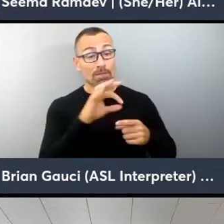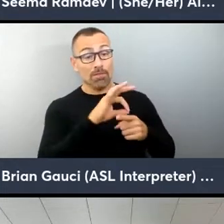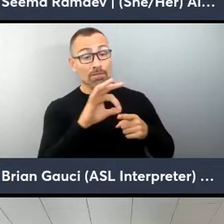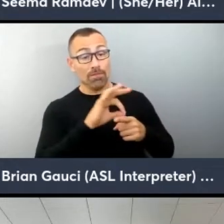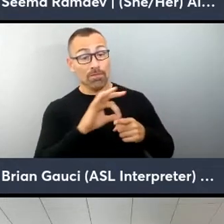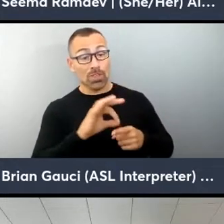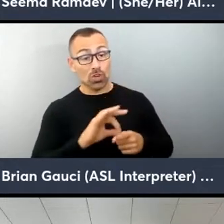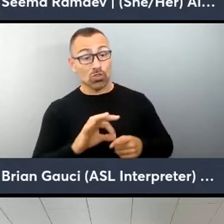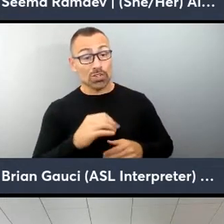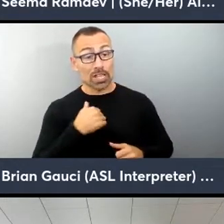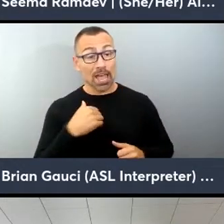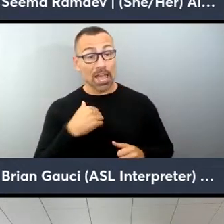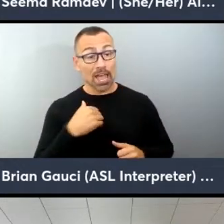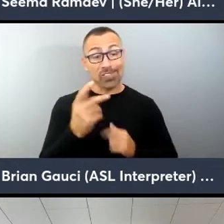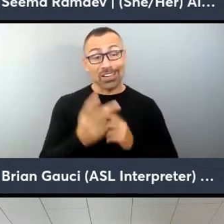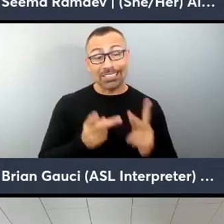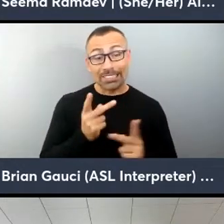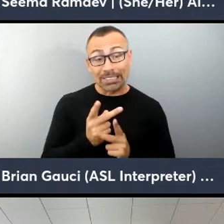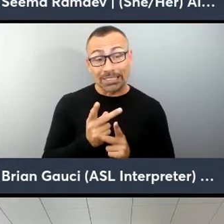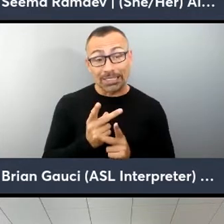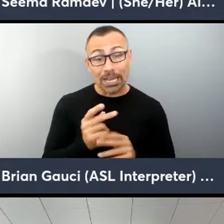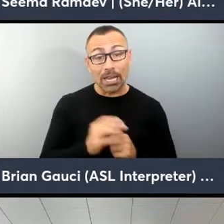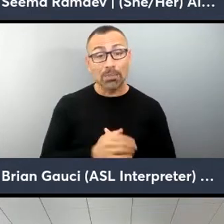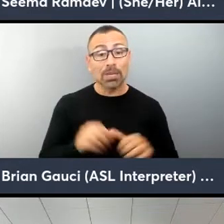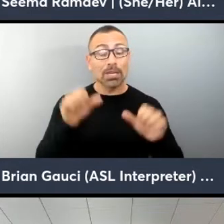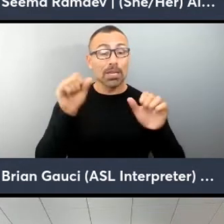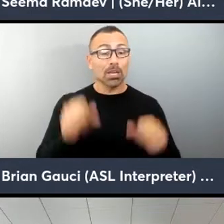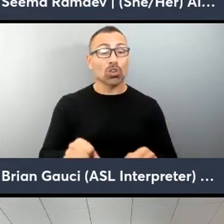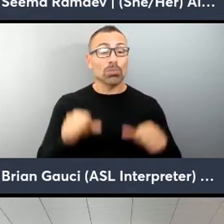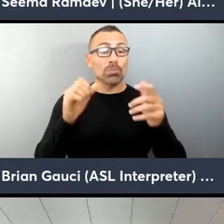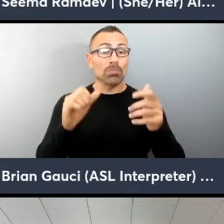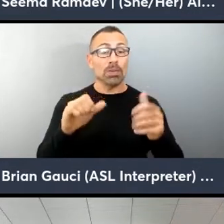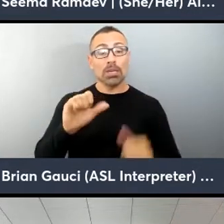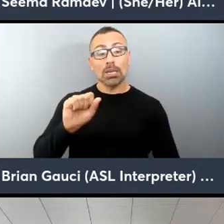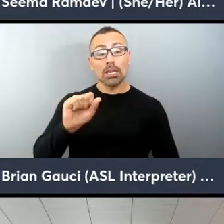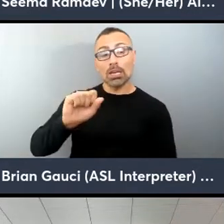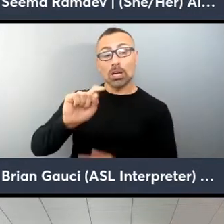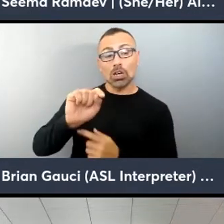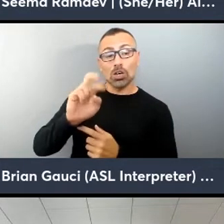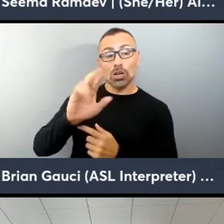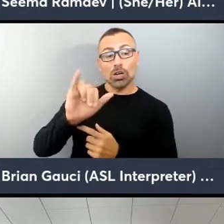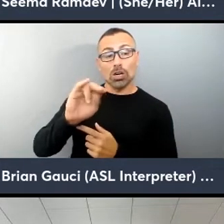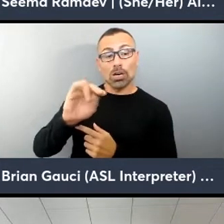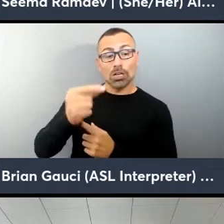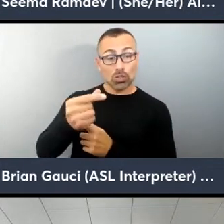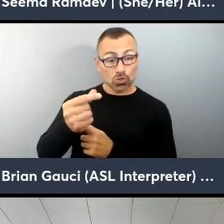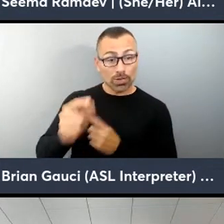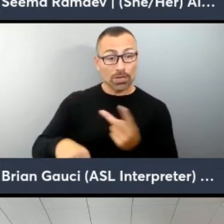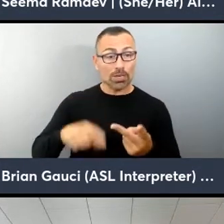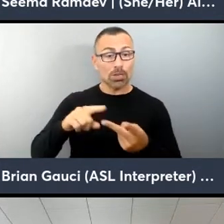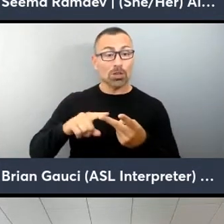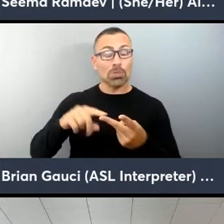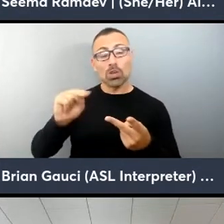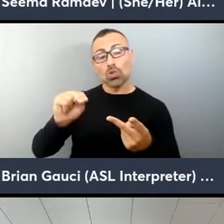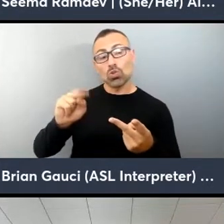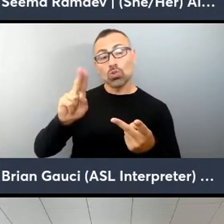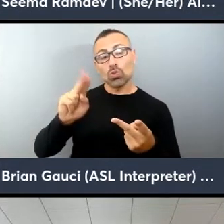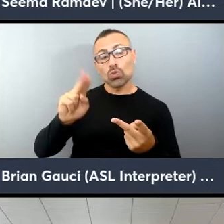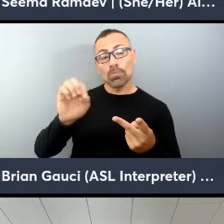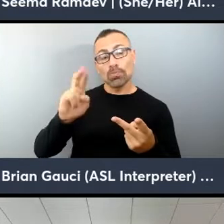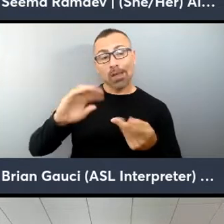a type. It's either a string, it's a numeric type. And then let's add in our orders now.